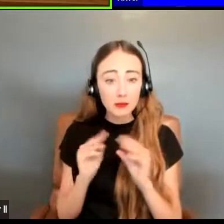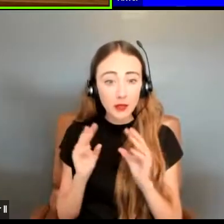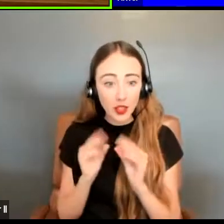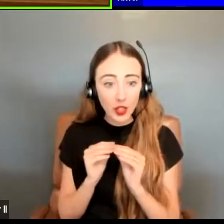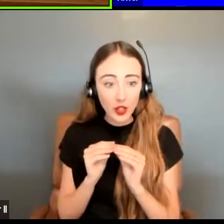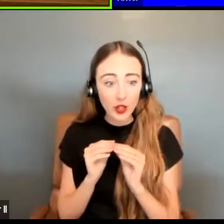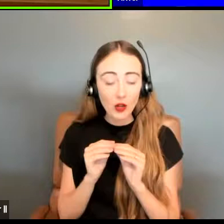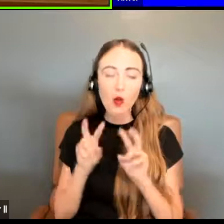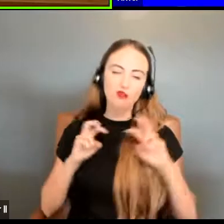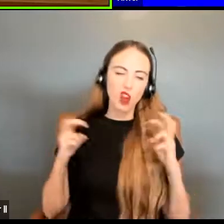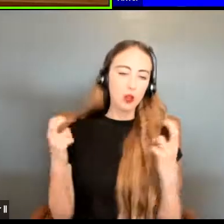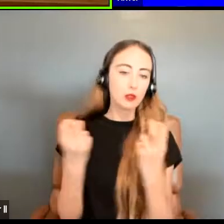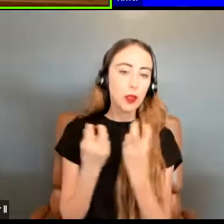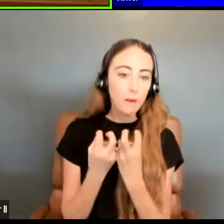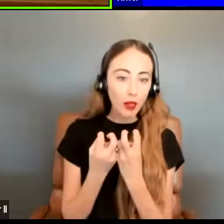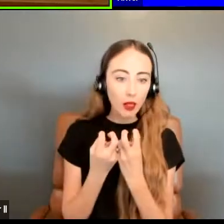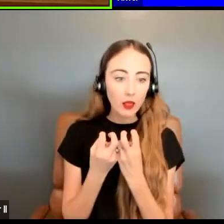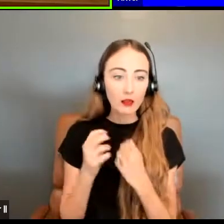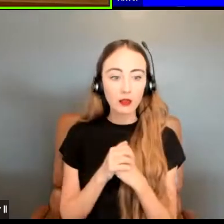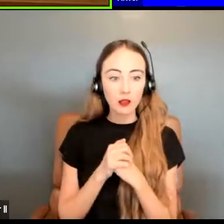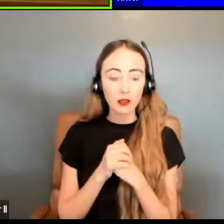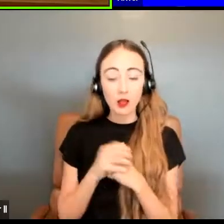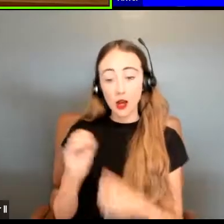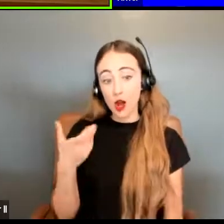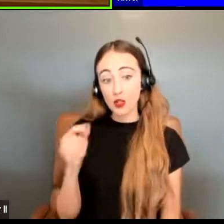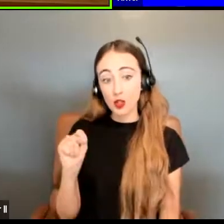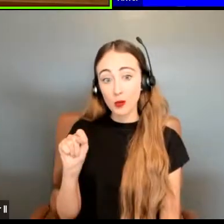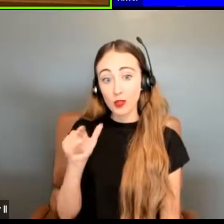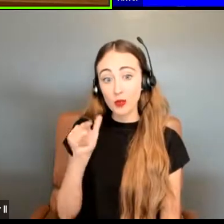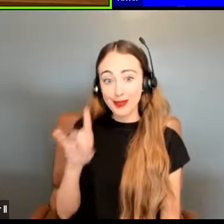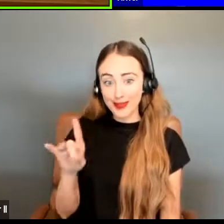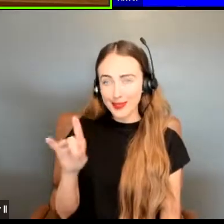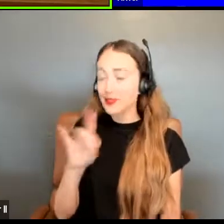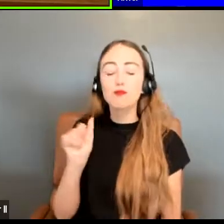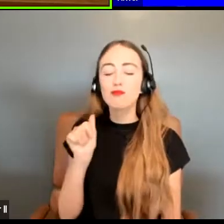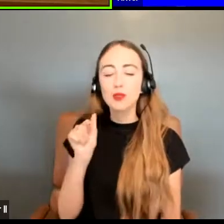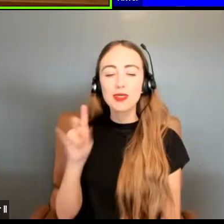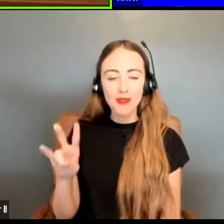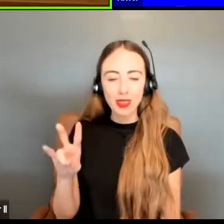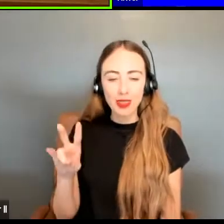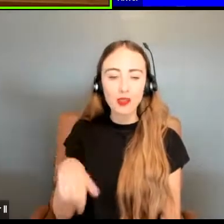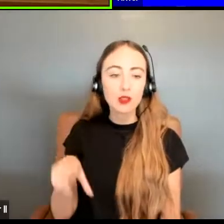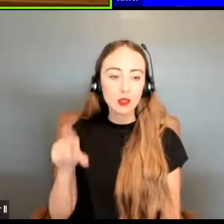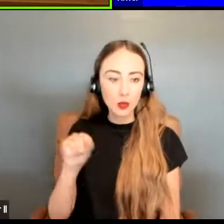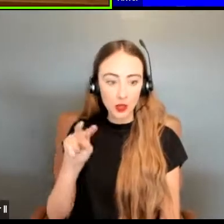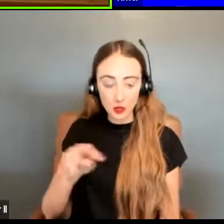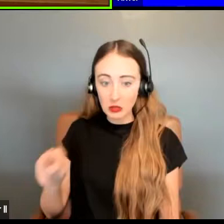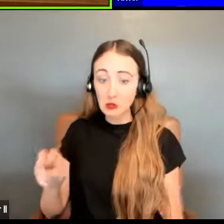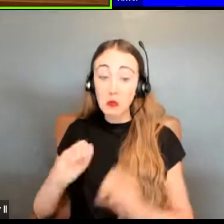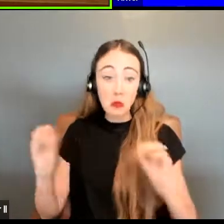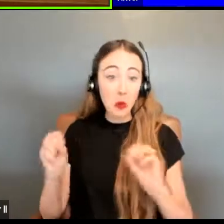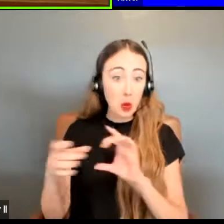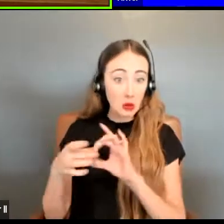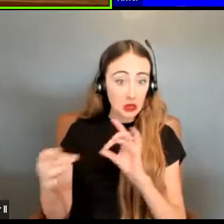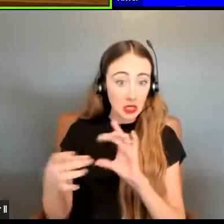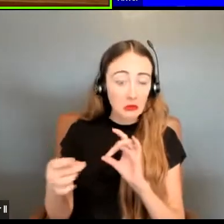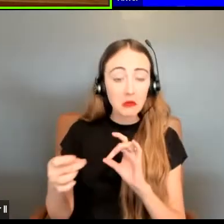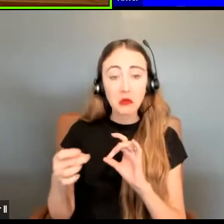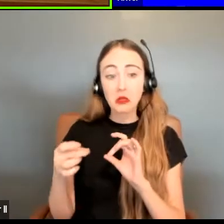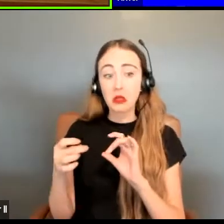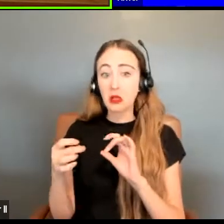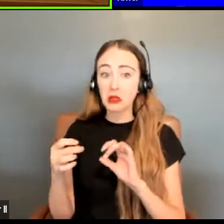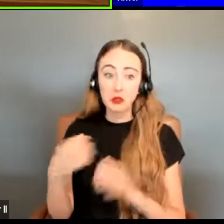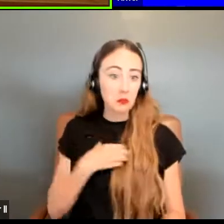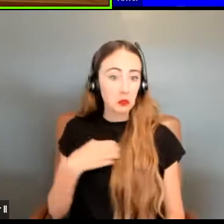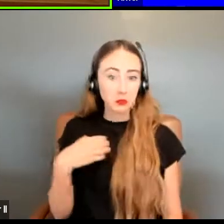public roundtable on the measure on October 27th, 2022. The committee received no testimony or comments in